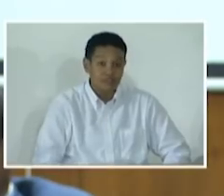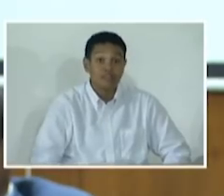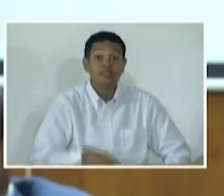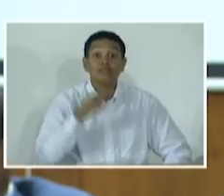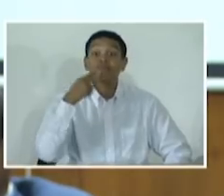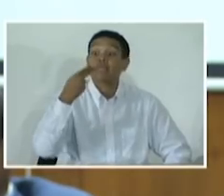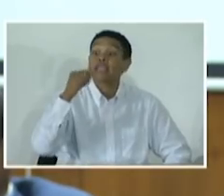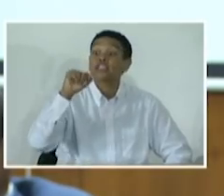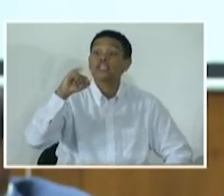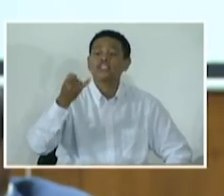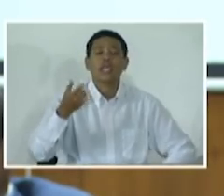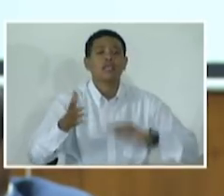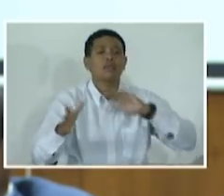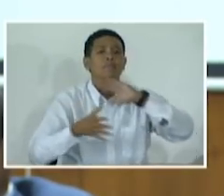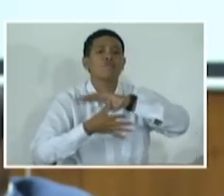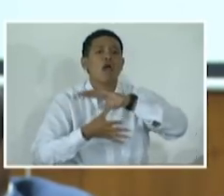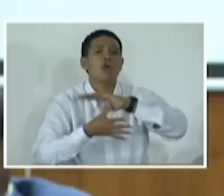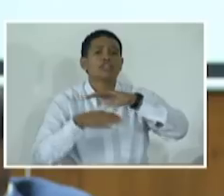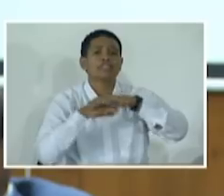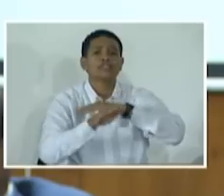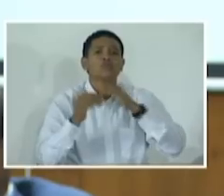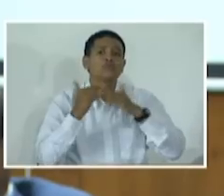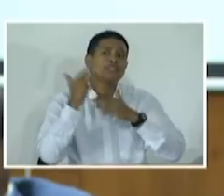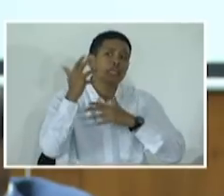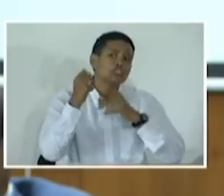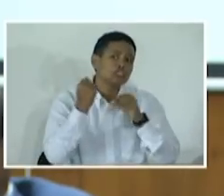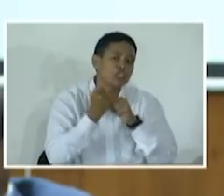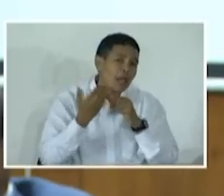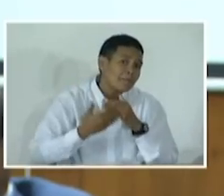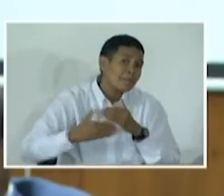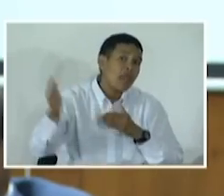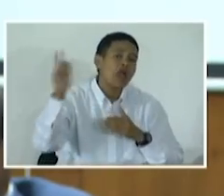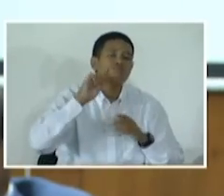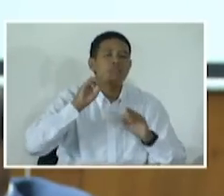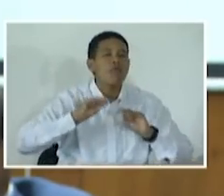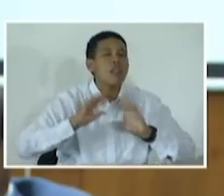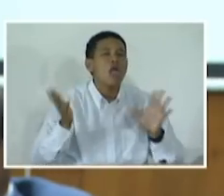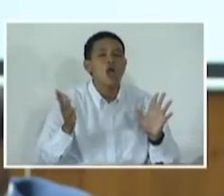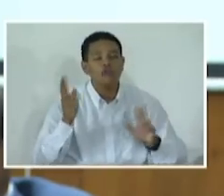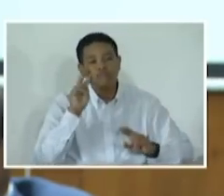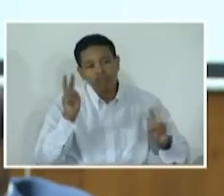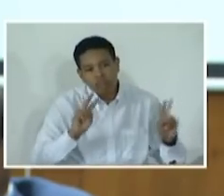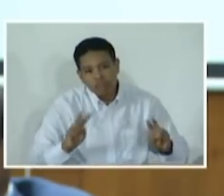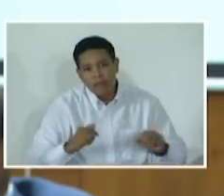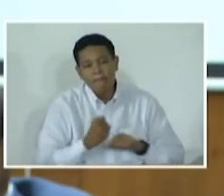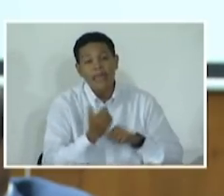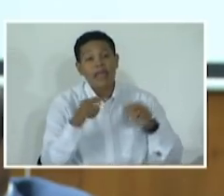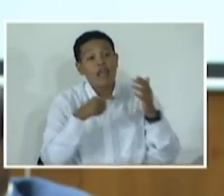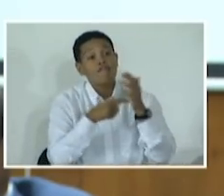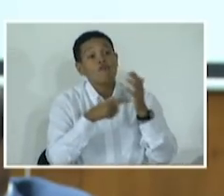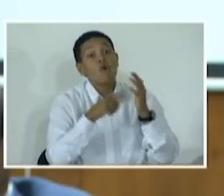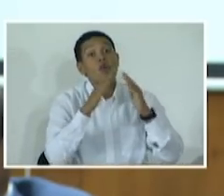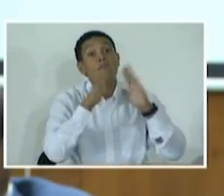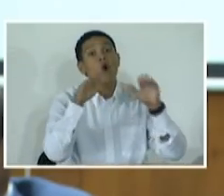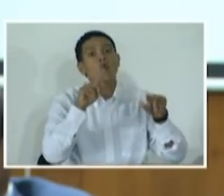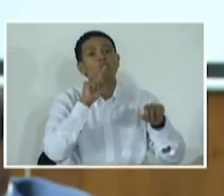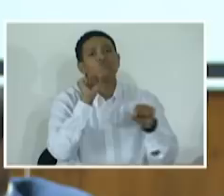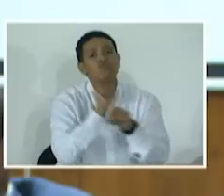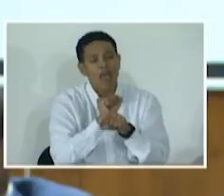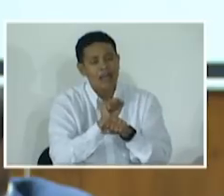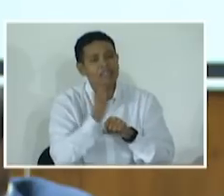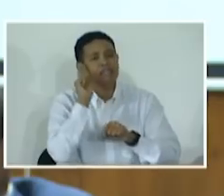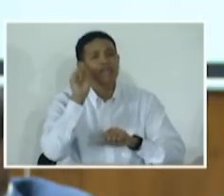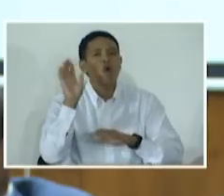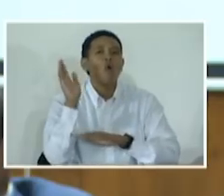The HAJ's priority going into the next year and beyond are clear: making affordable housing a reality